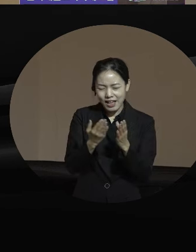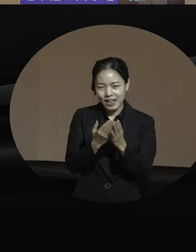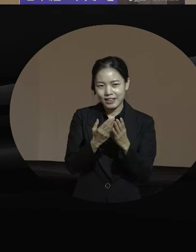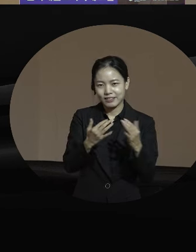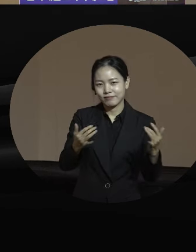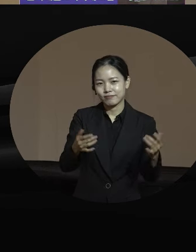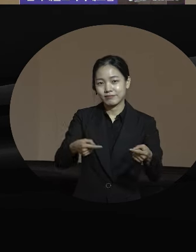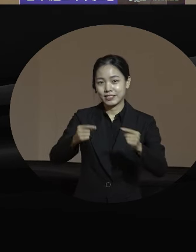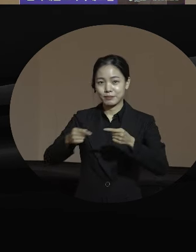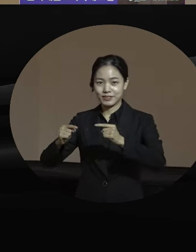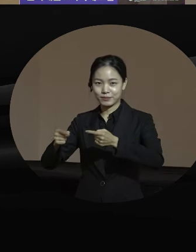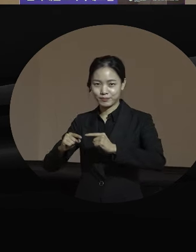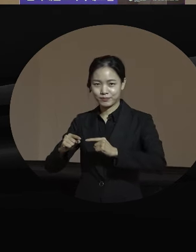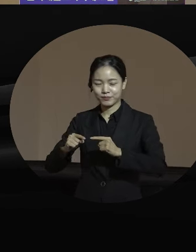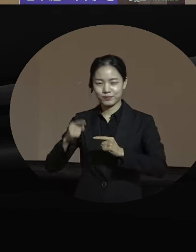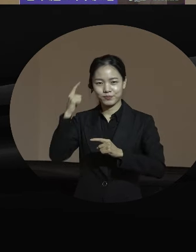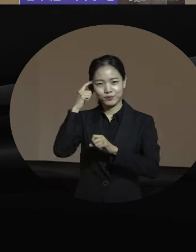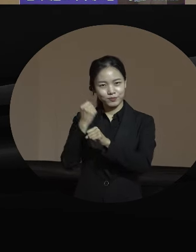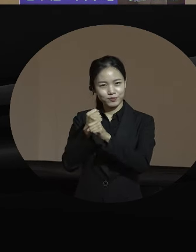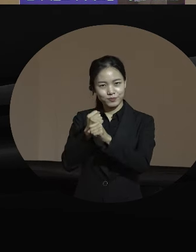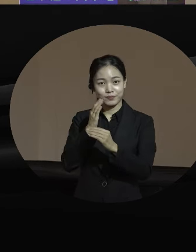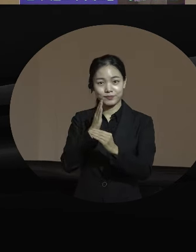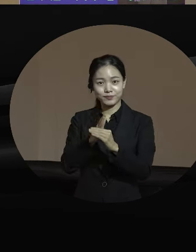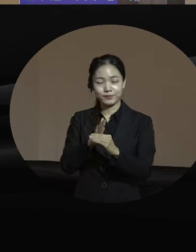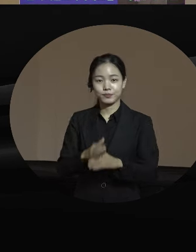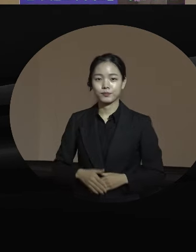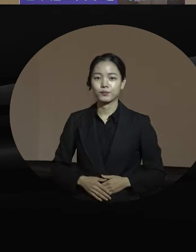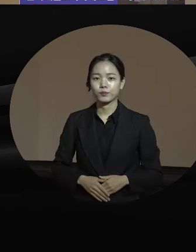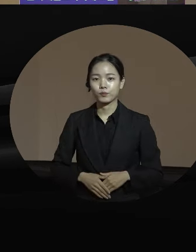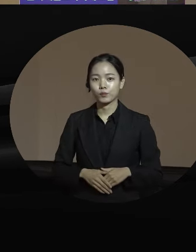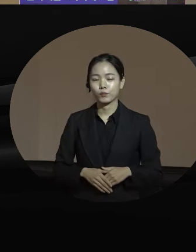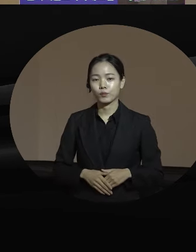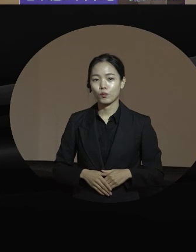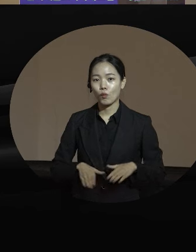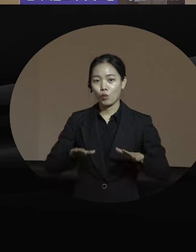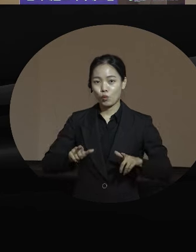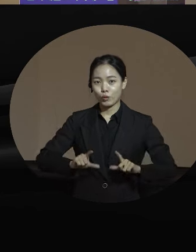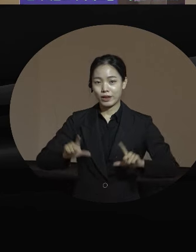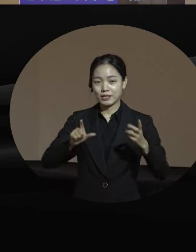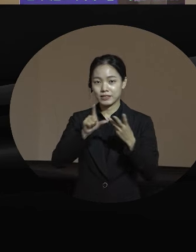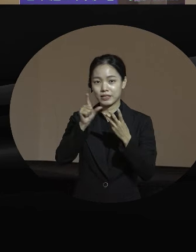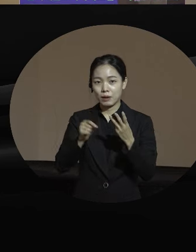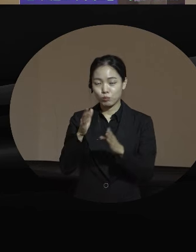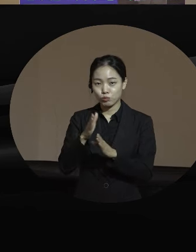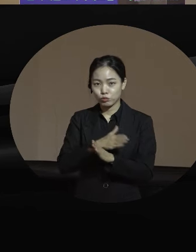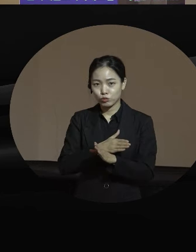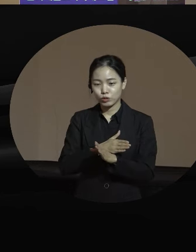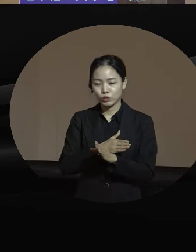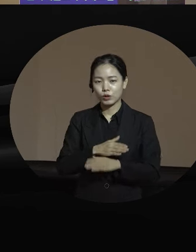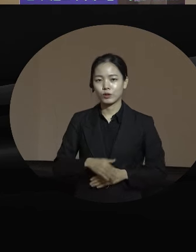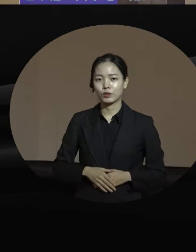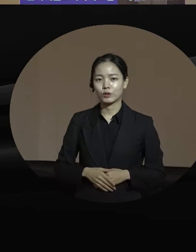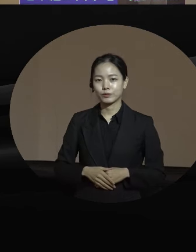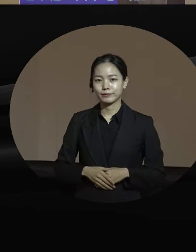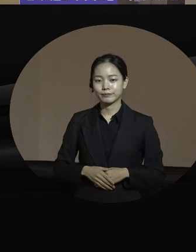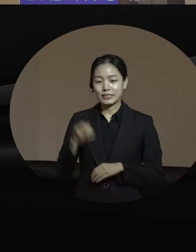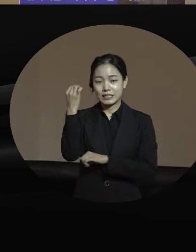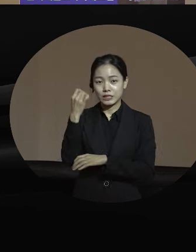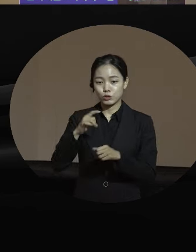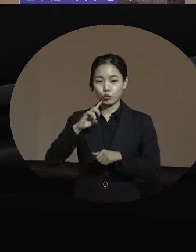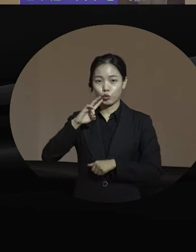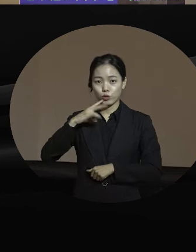governmental program, we have been also working with the reform of the basic education in the arts. It